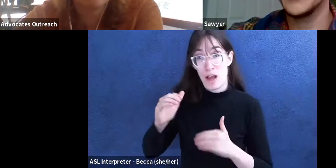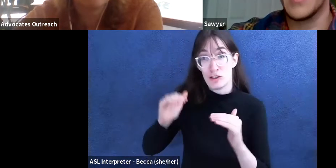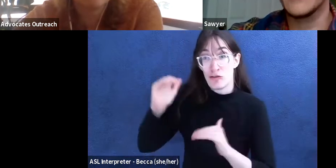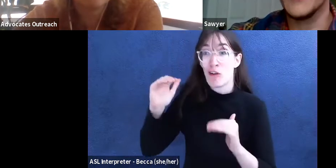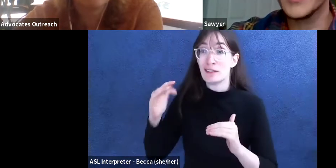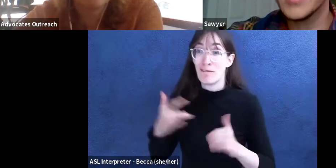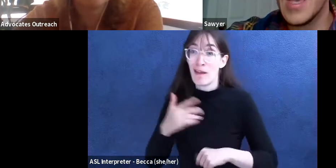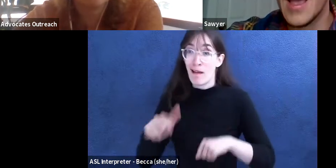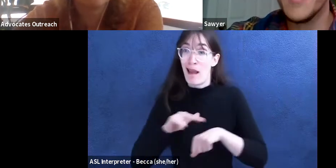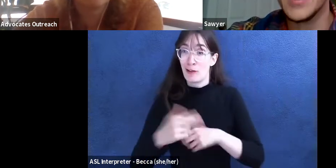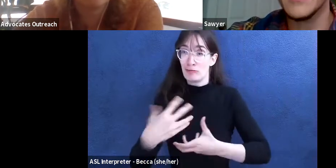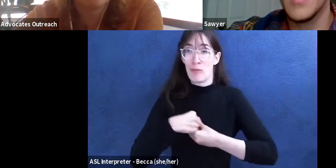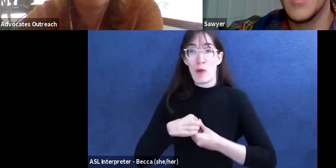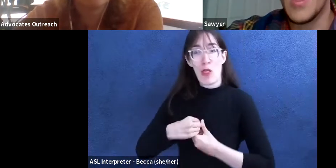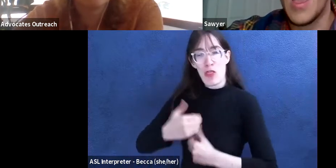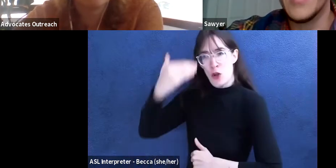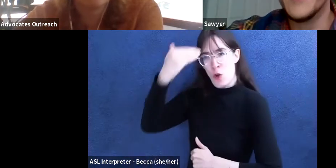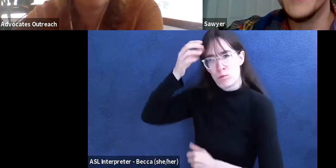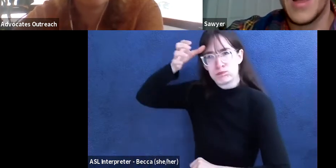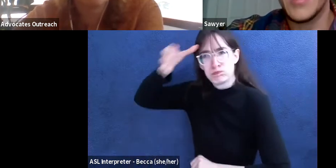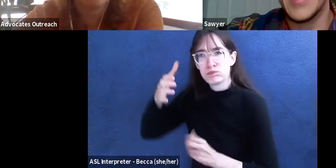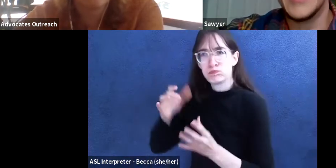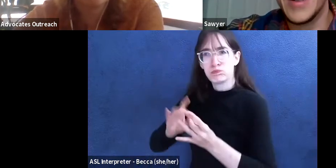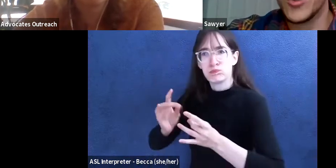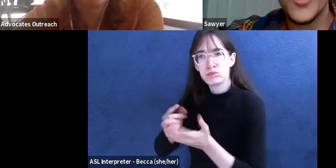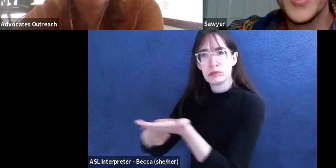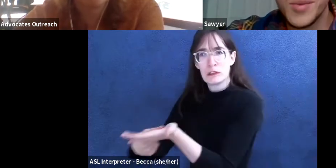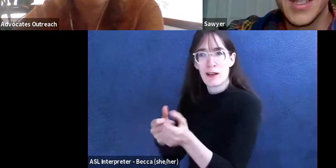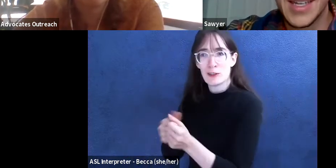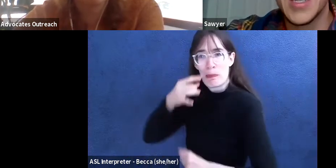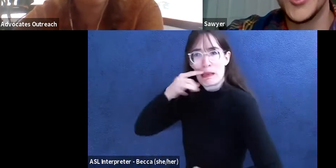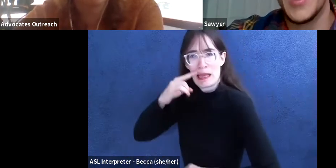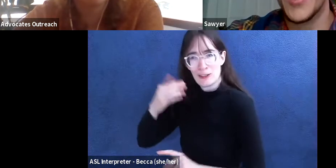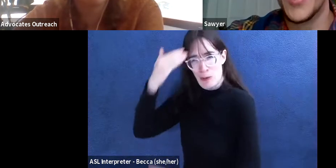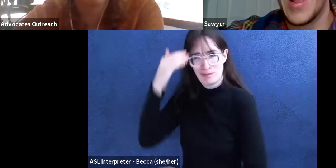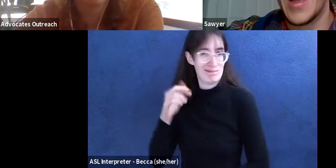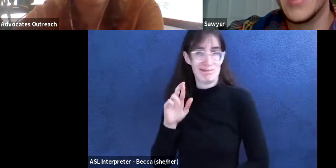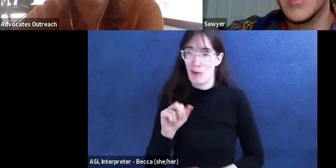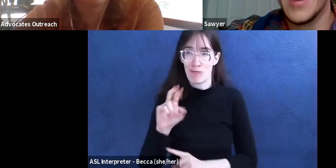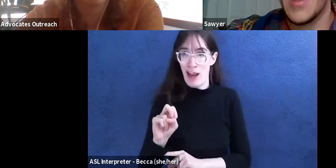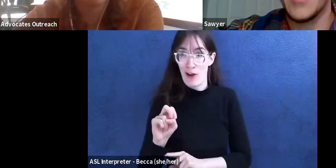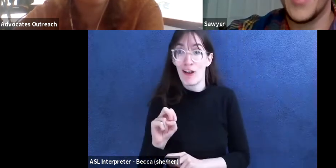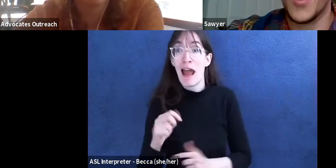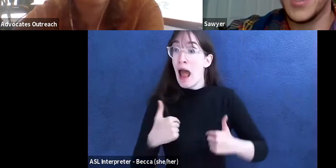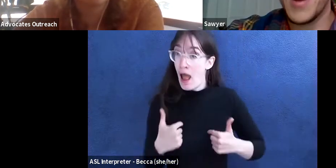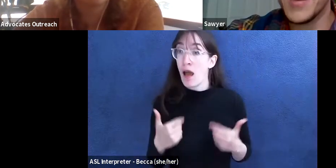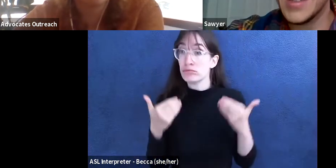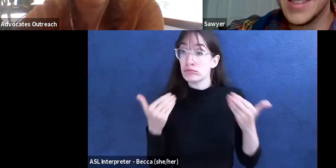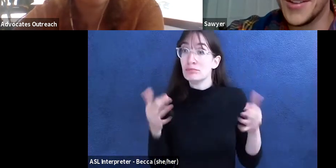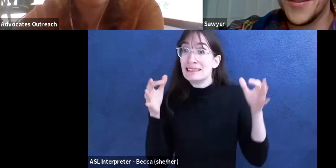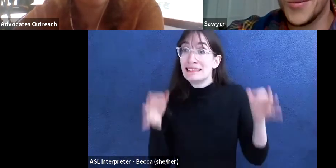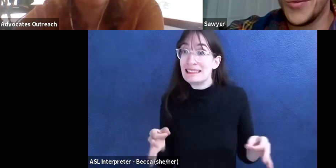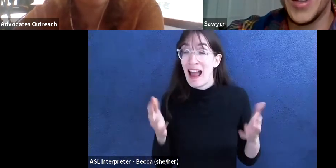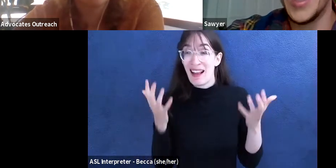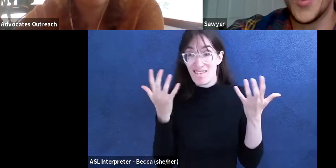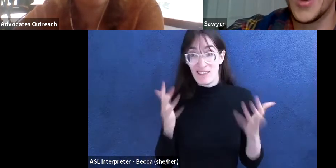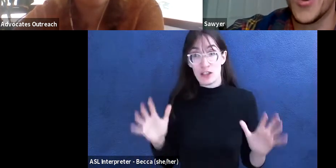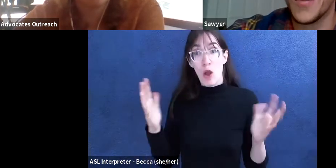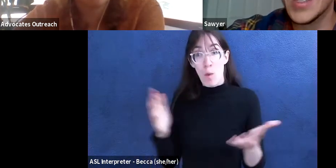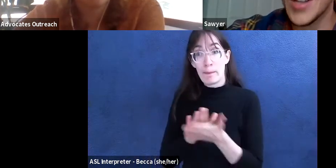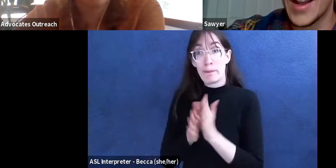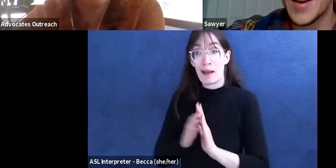of reasons. One is that people really, in society, there are lots of messages about sexuality,